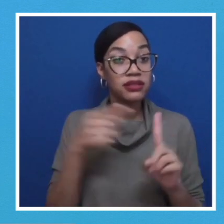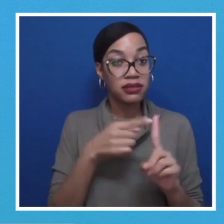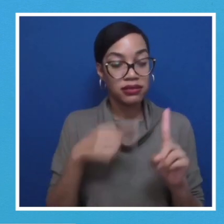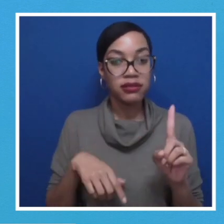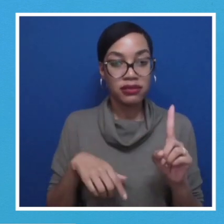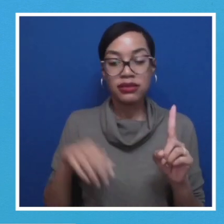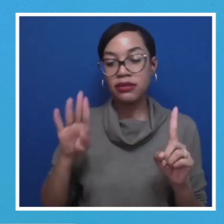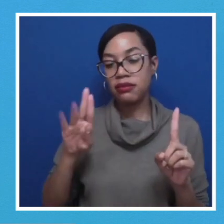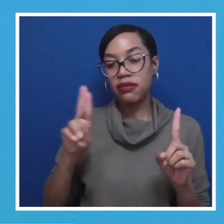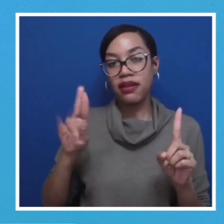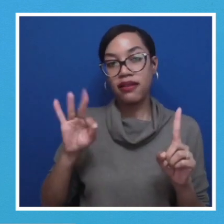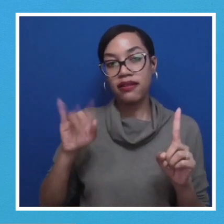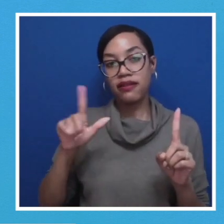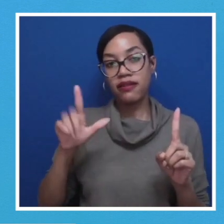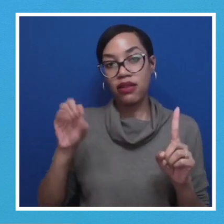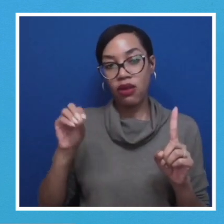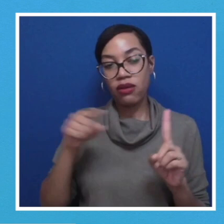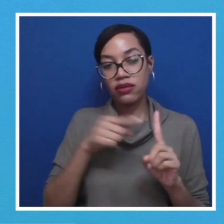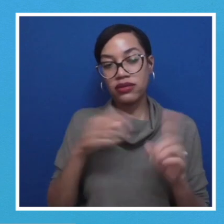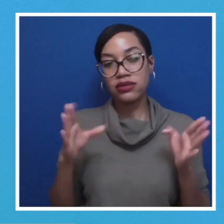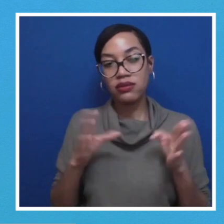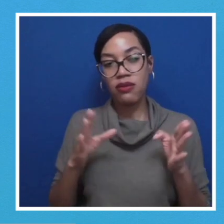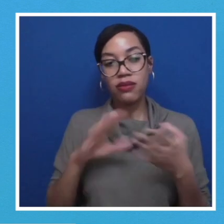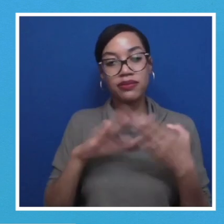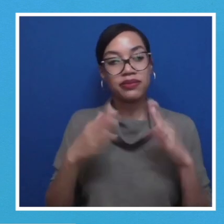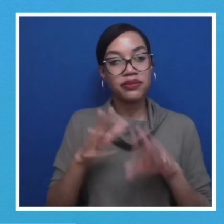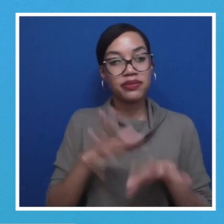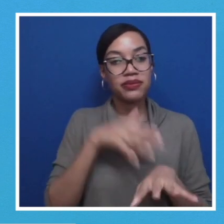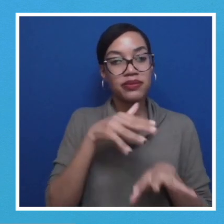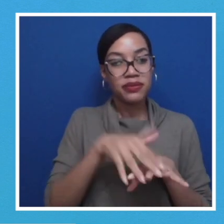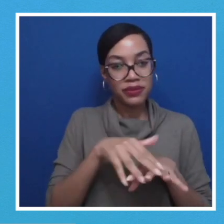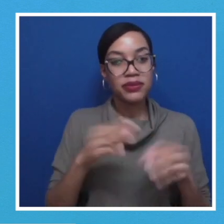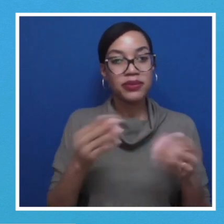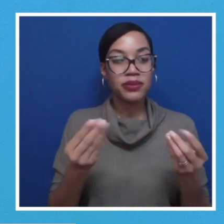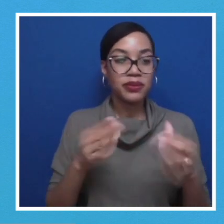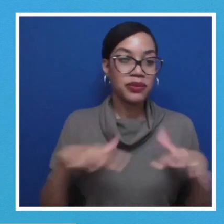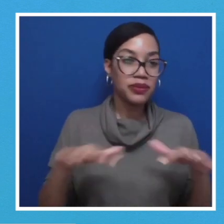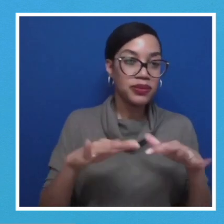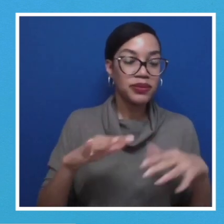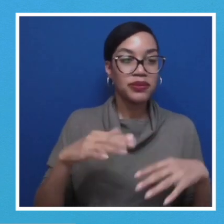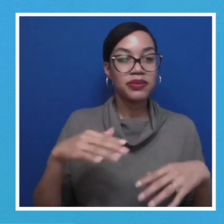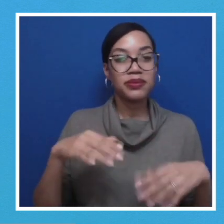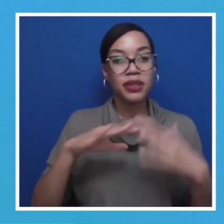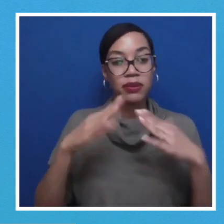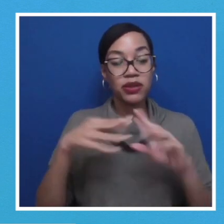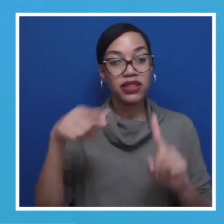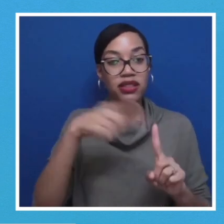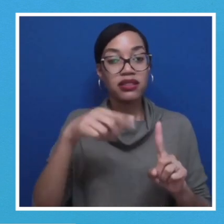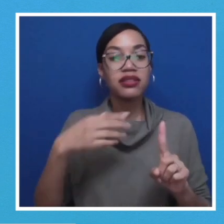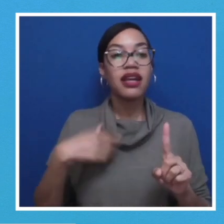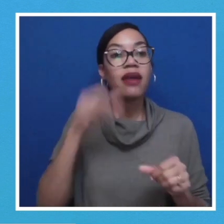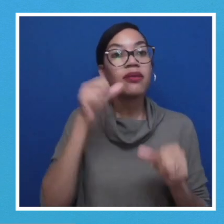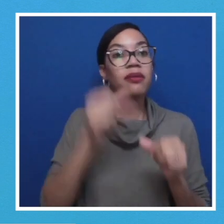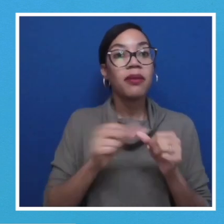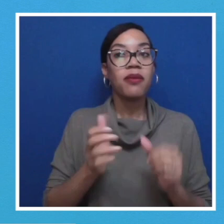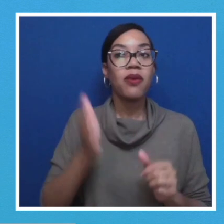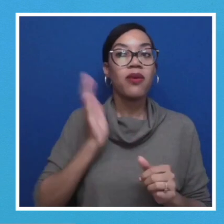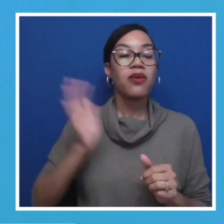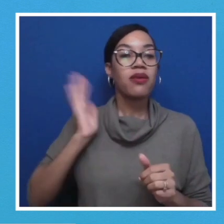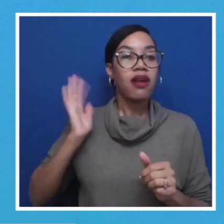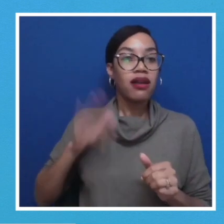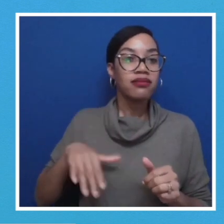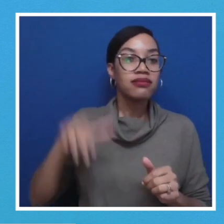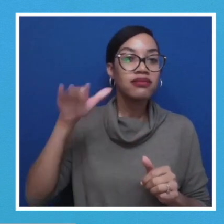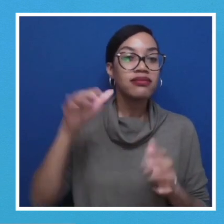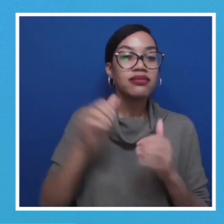Indigenous Cree community. My childhood was back in the day when I grew up in the horse and wagon with my kukum and my grandmother and